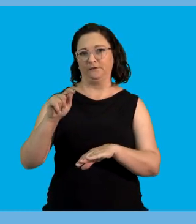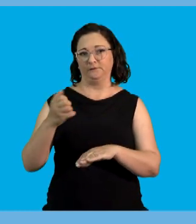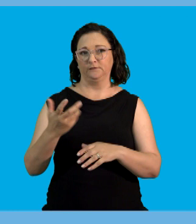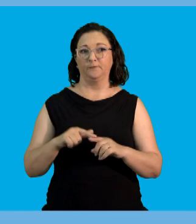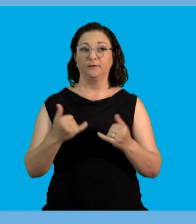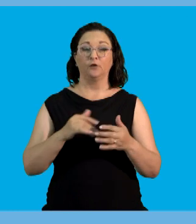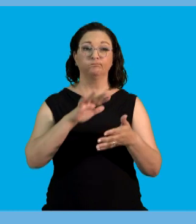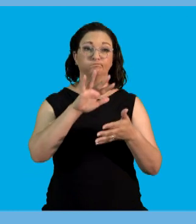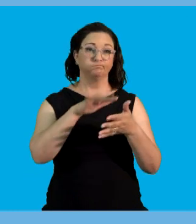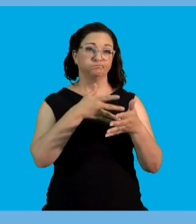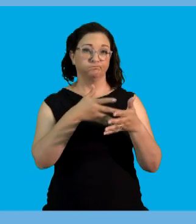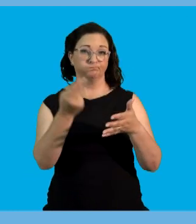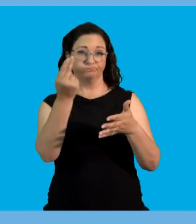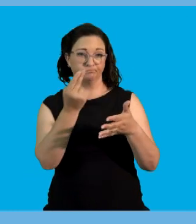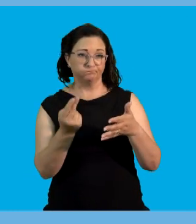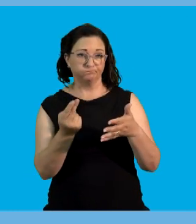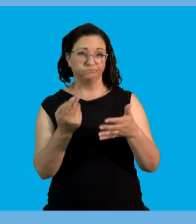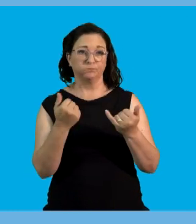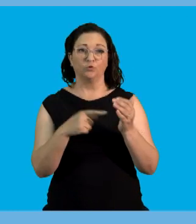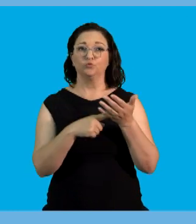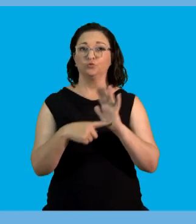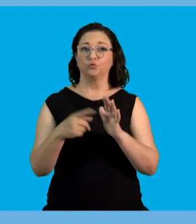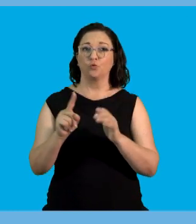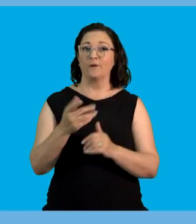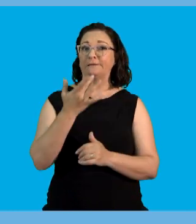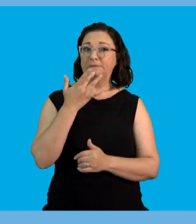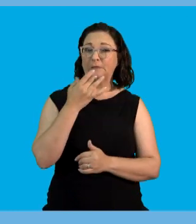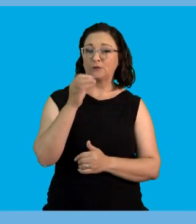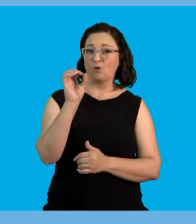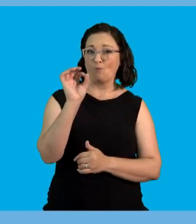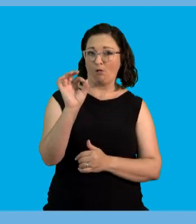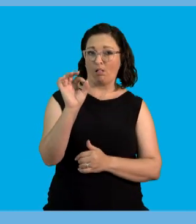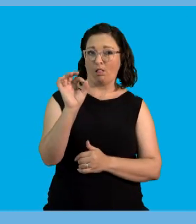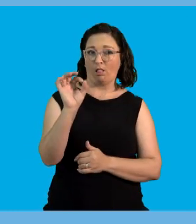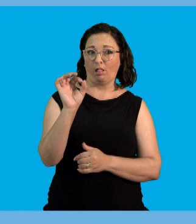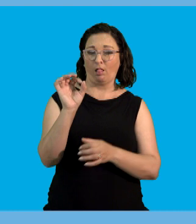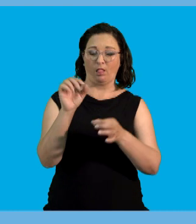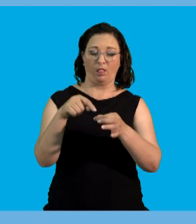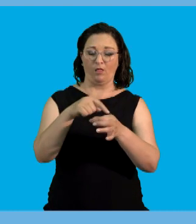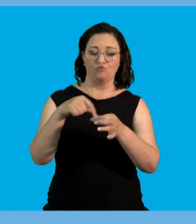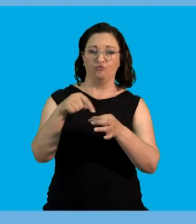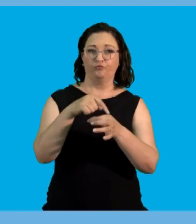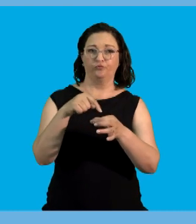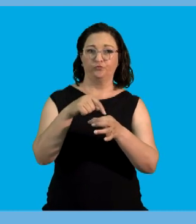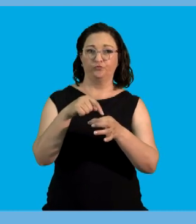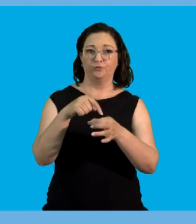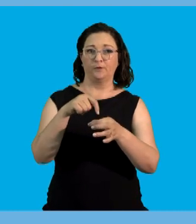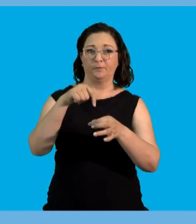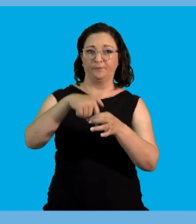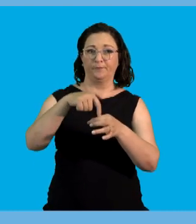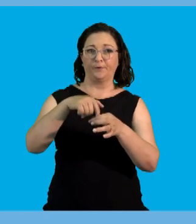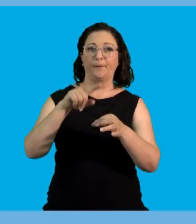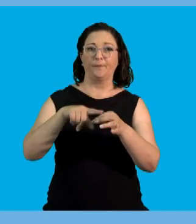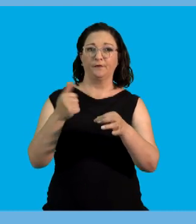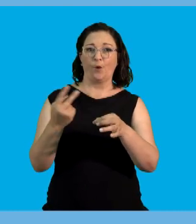given again says, the diagram shows a metal ball and a ring apparatus. The ring and ball are both made of brass. At room